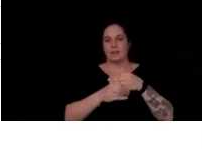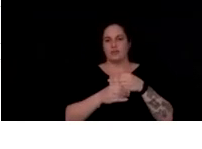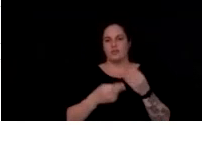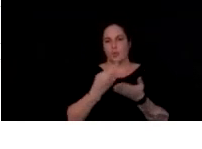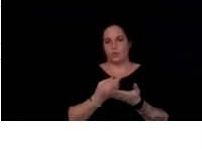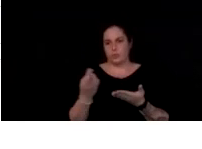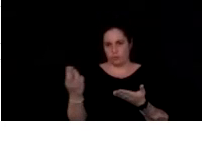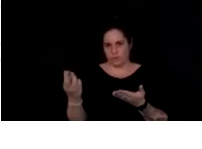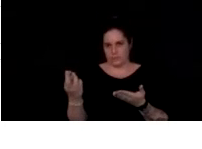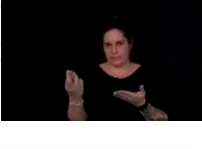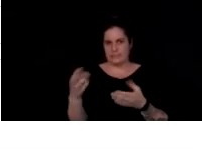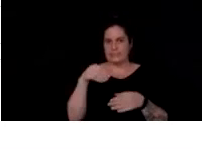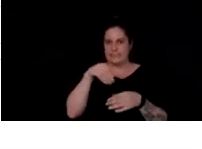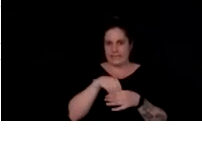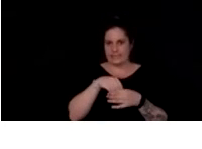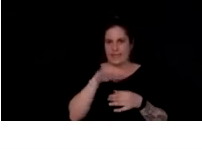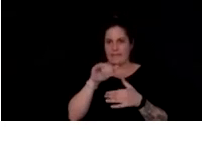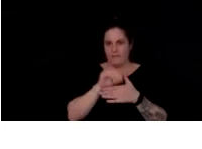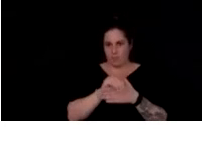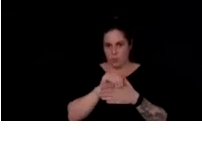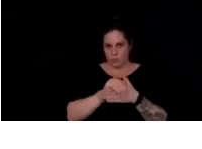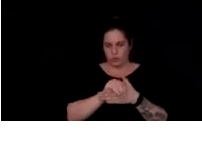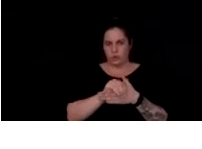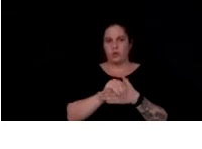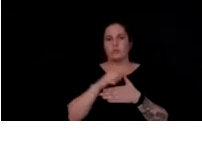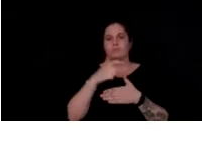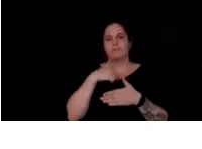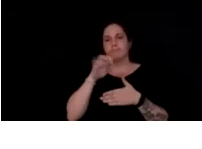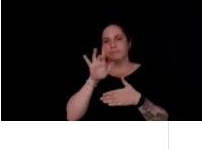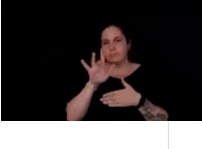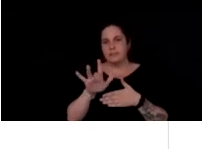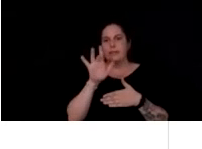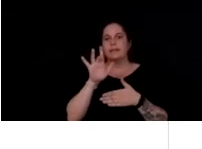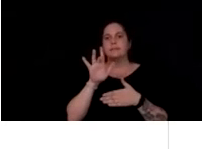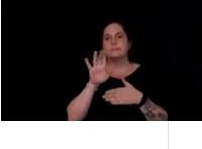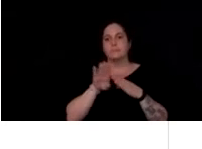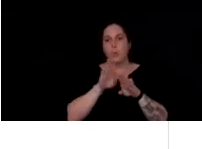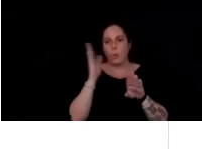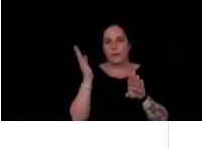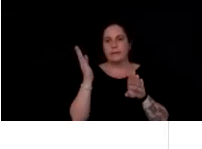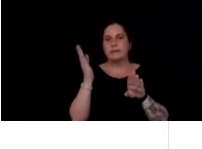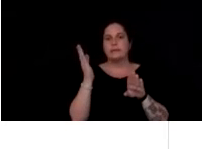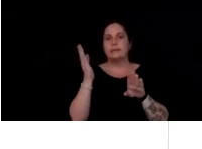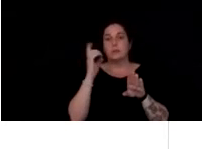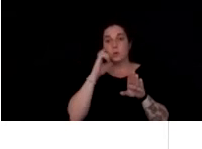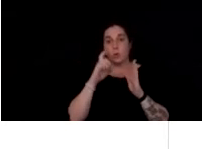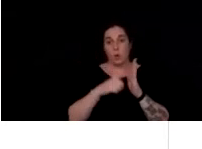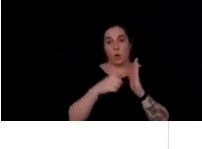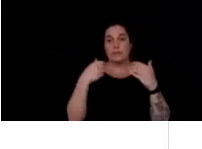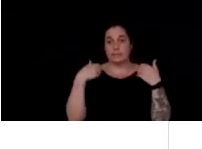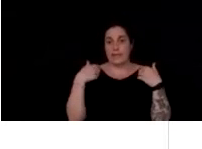So in those extra resources, I'm just going to click and open that folder. And notice there's a folder